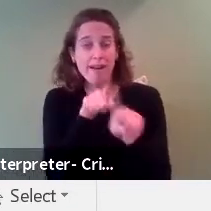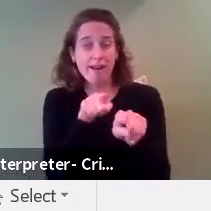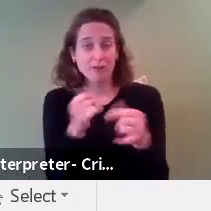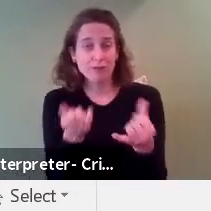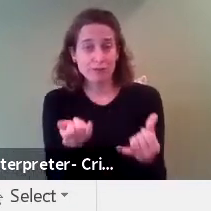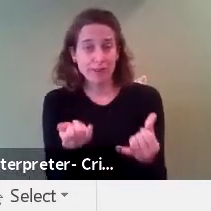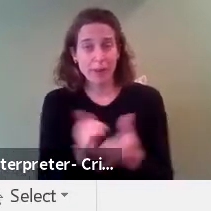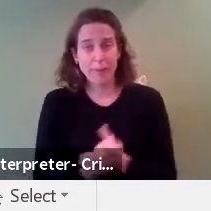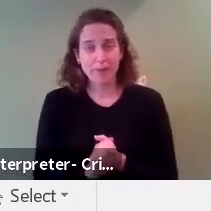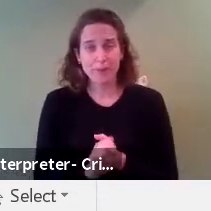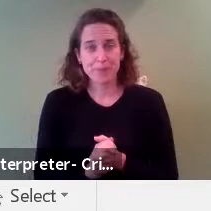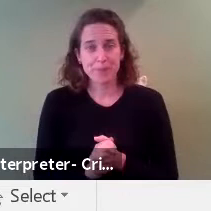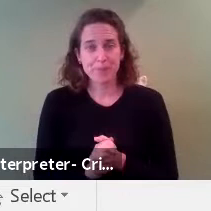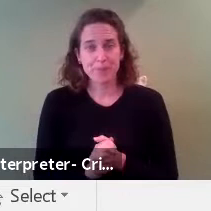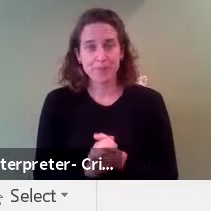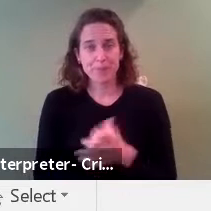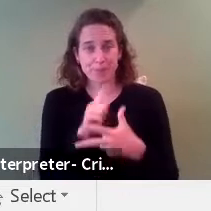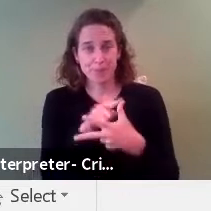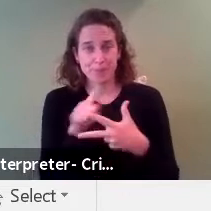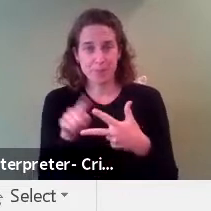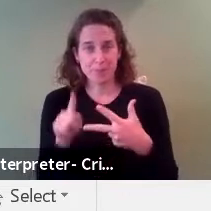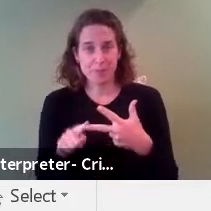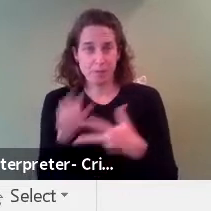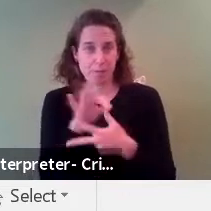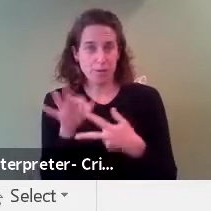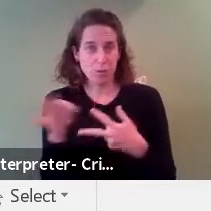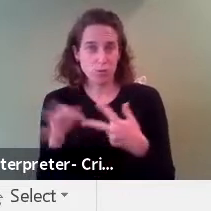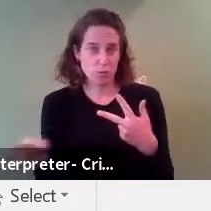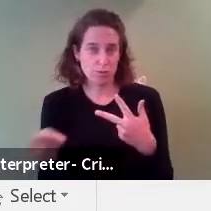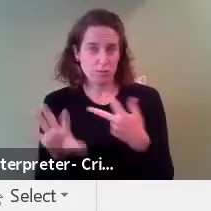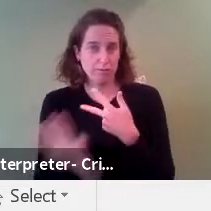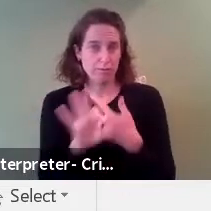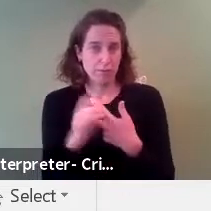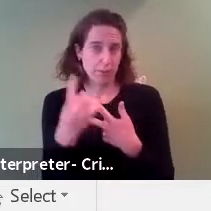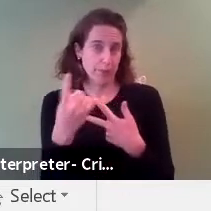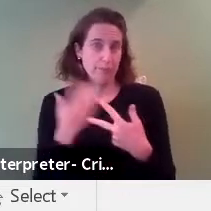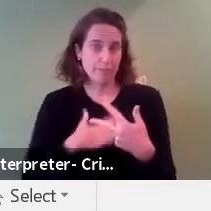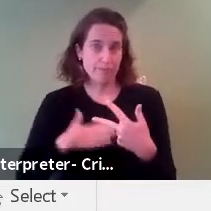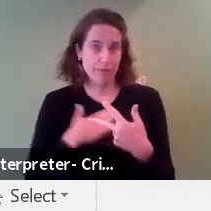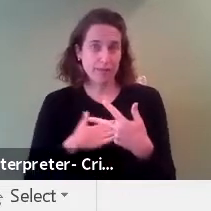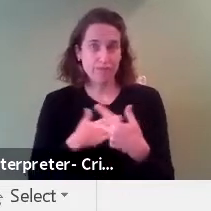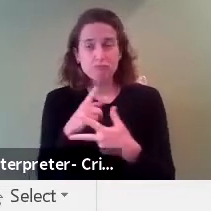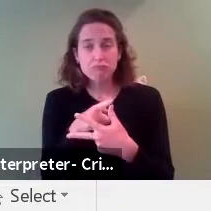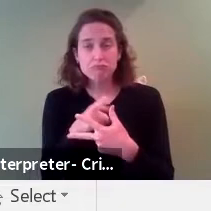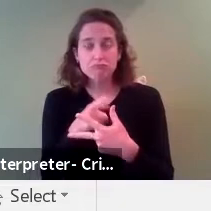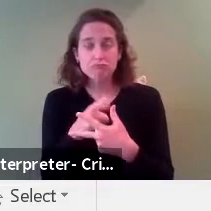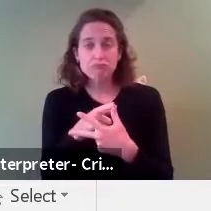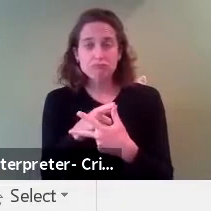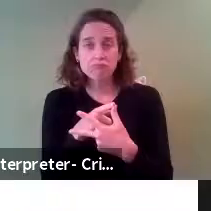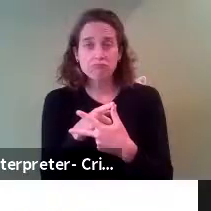and use the polling capability, please go ahead and answer. Are they doing